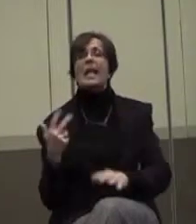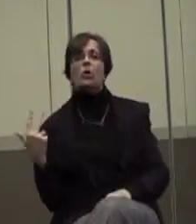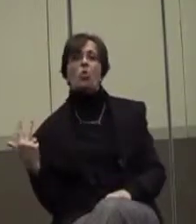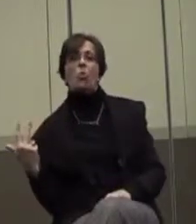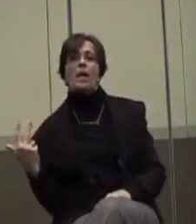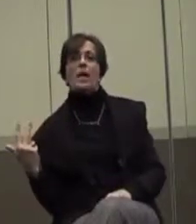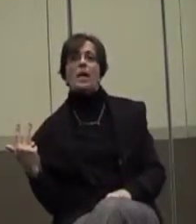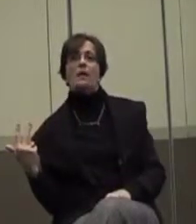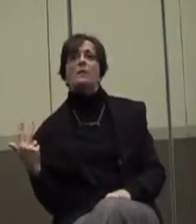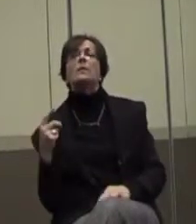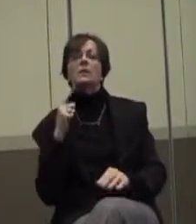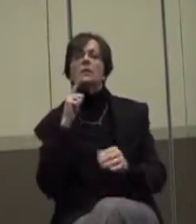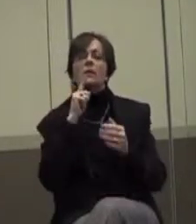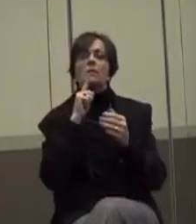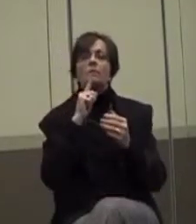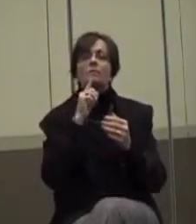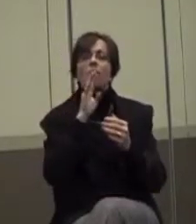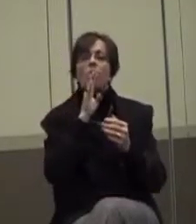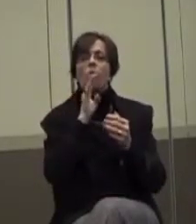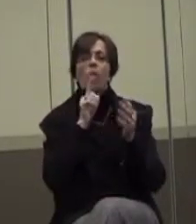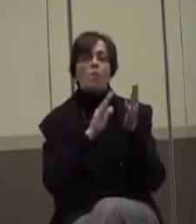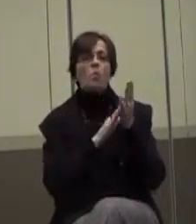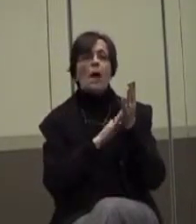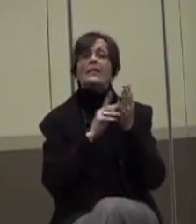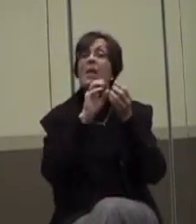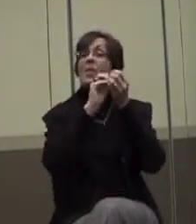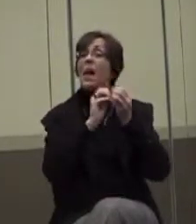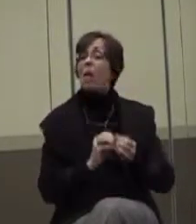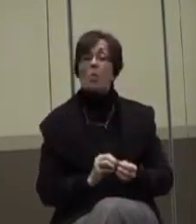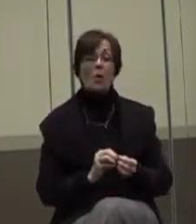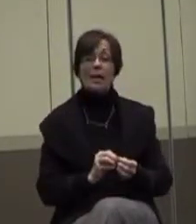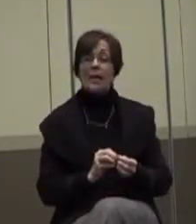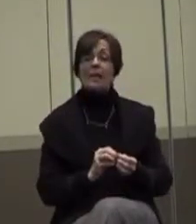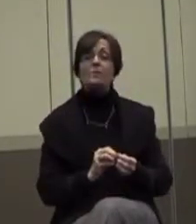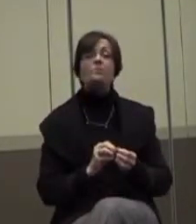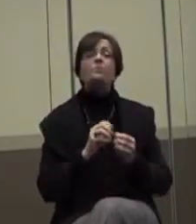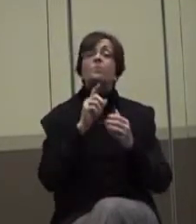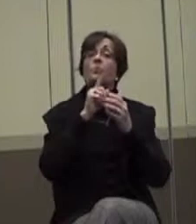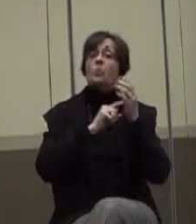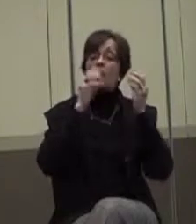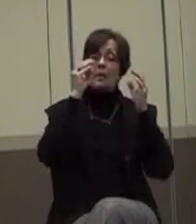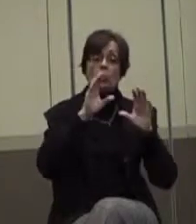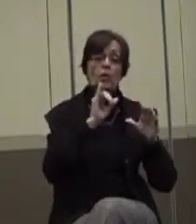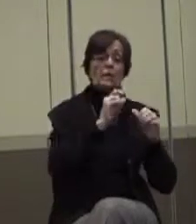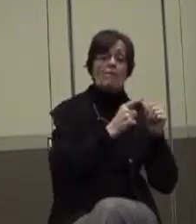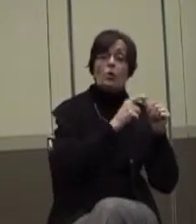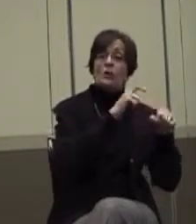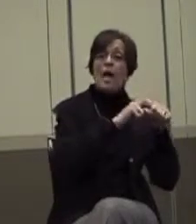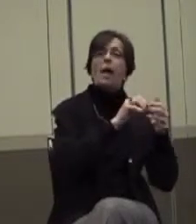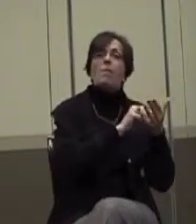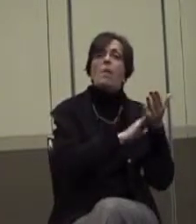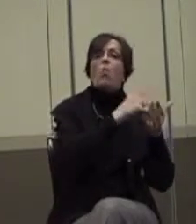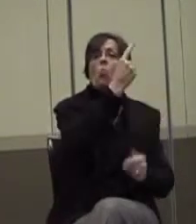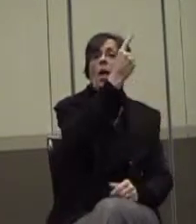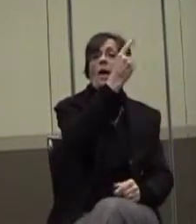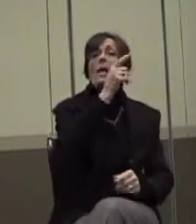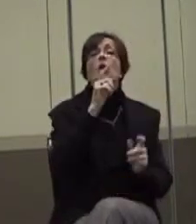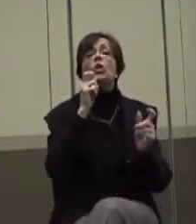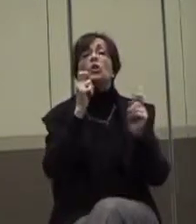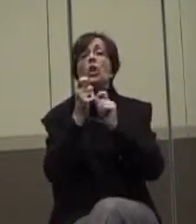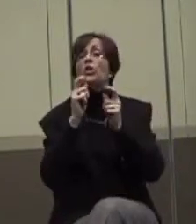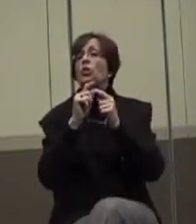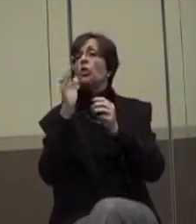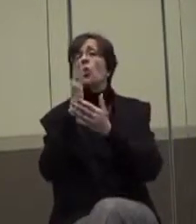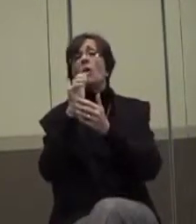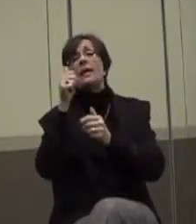3 would have been verbal praise. So the numbering system just goes by, you know, teacher did whatever the teacher does the first time, that's 1. She changes it to some